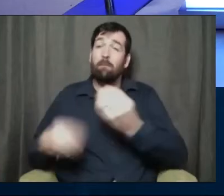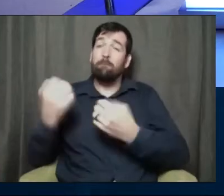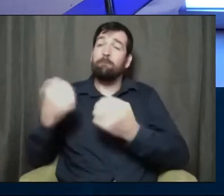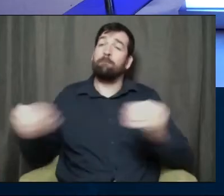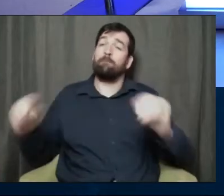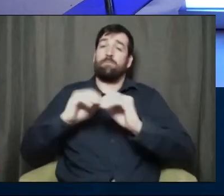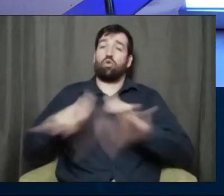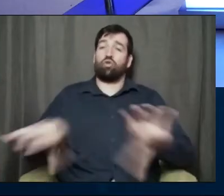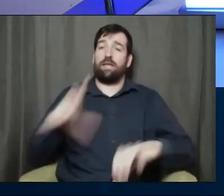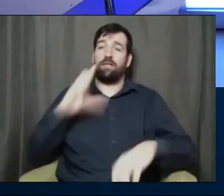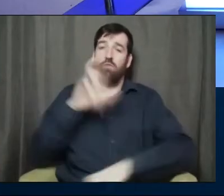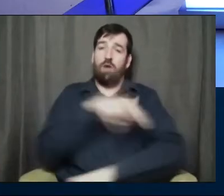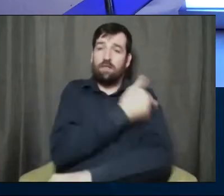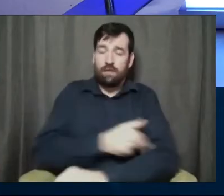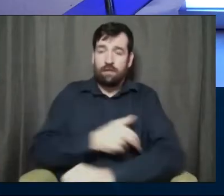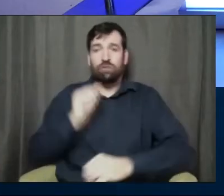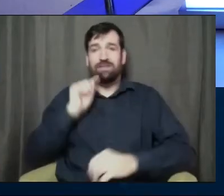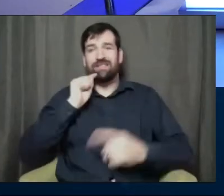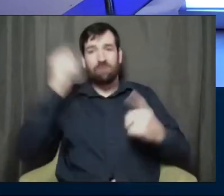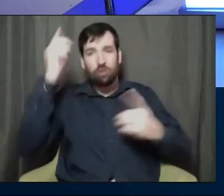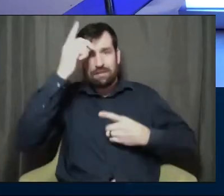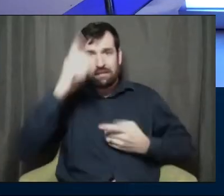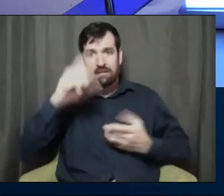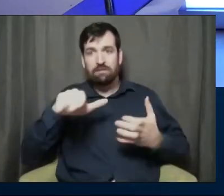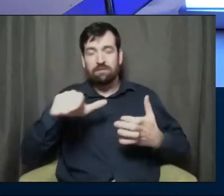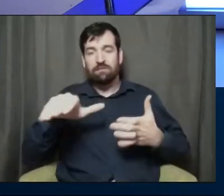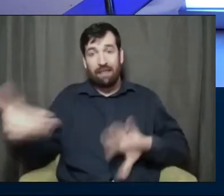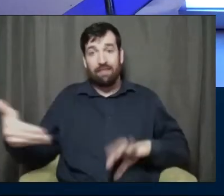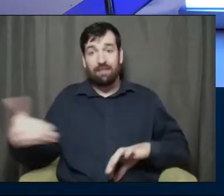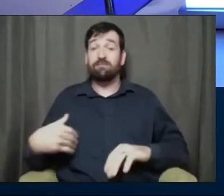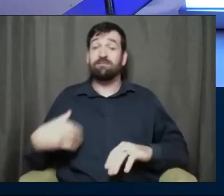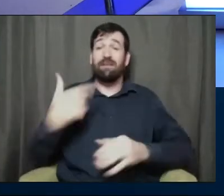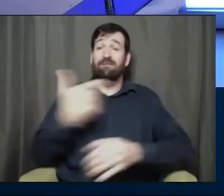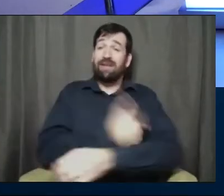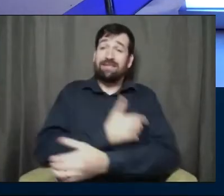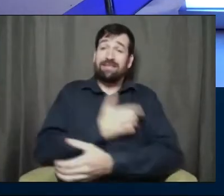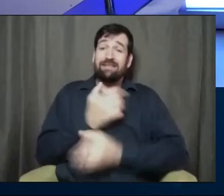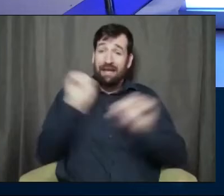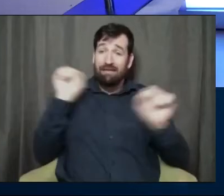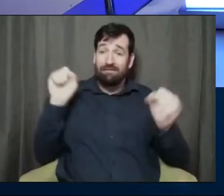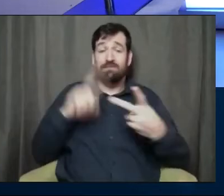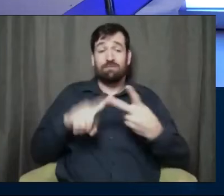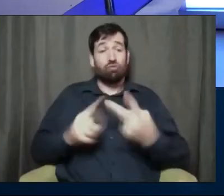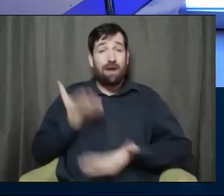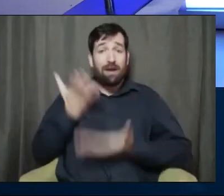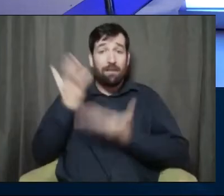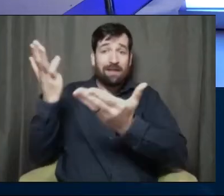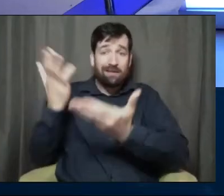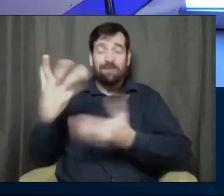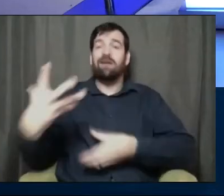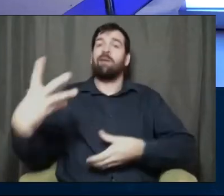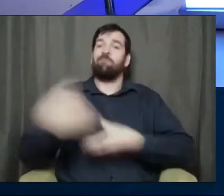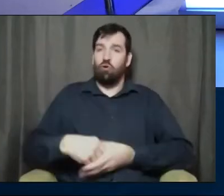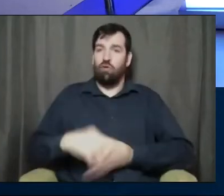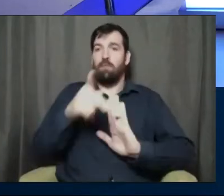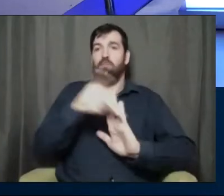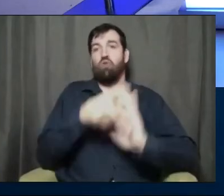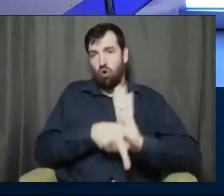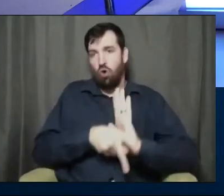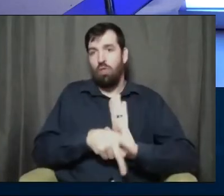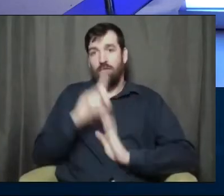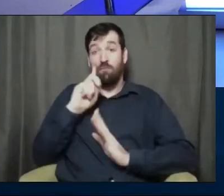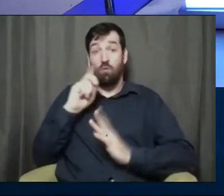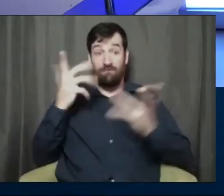the vaccines are safe and are recommended, and it is part of the protocol to help protect you once you do get